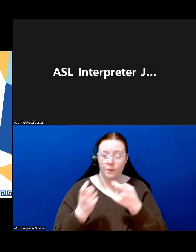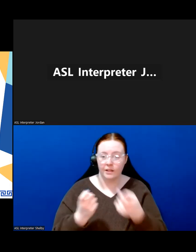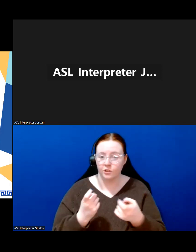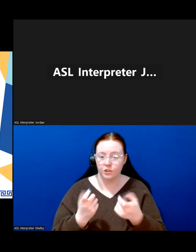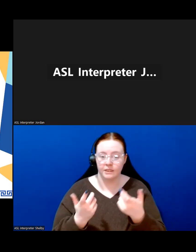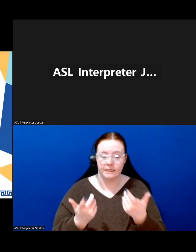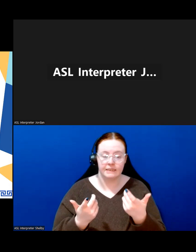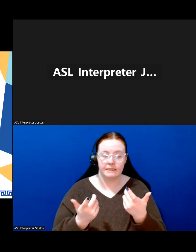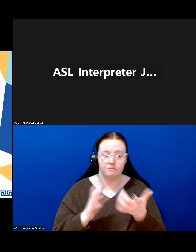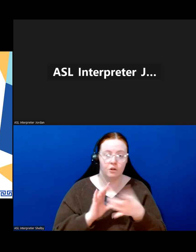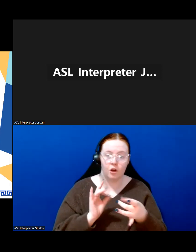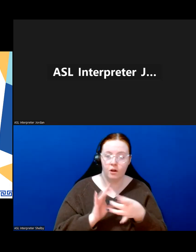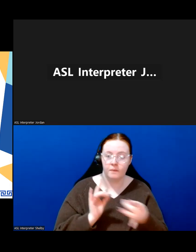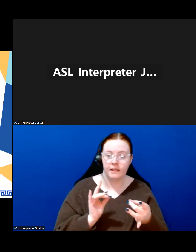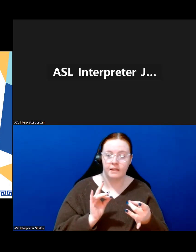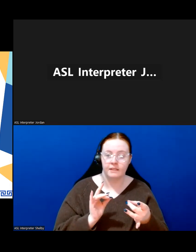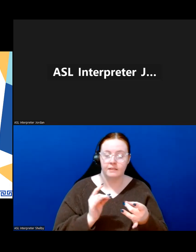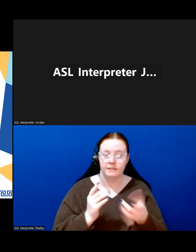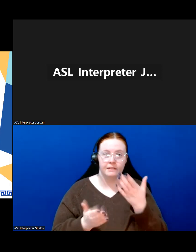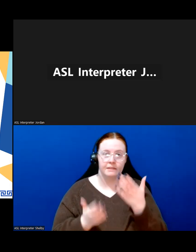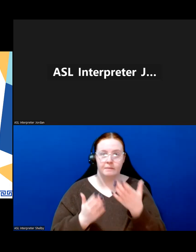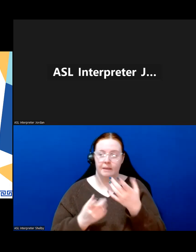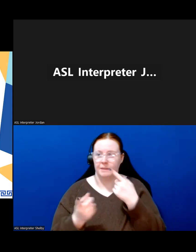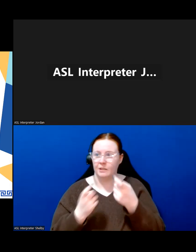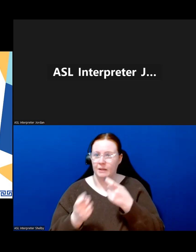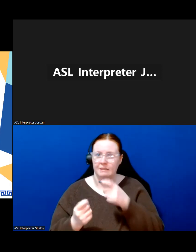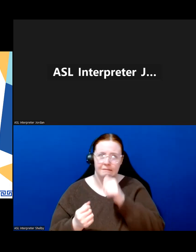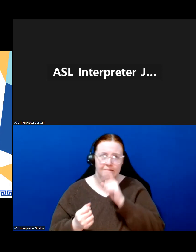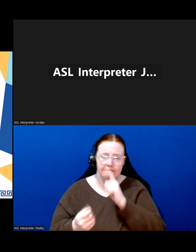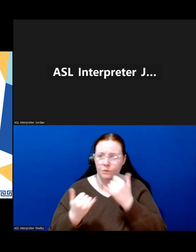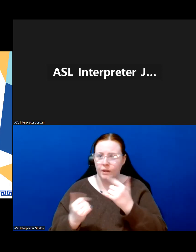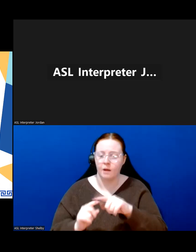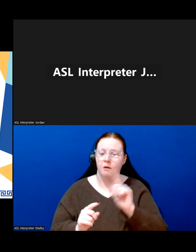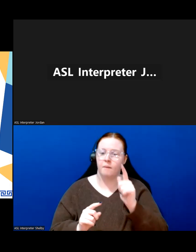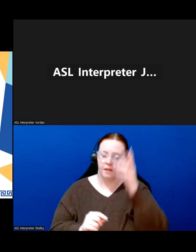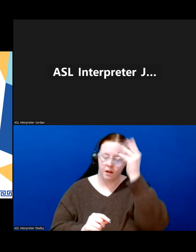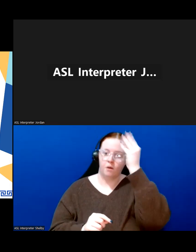you just can't really think of right now, you can email me by